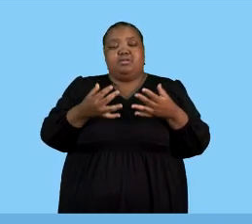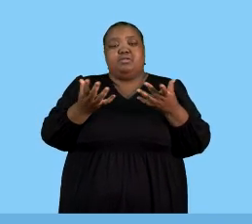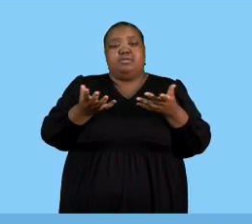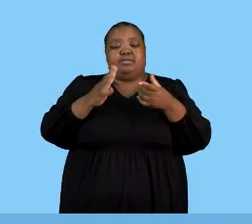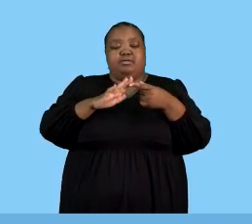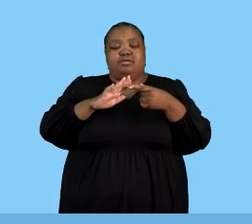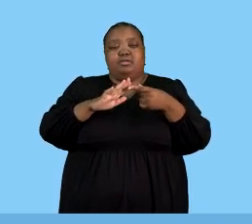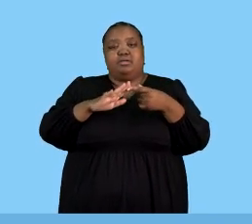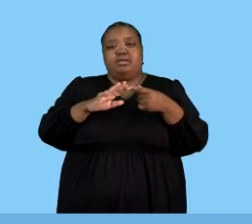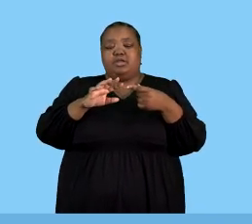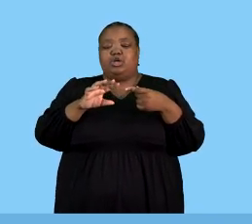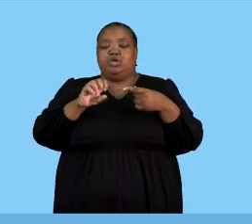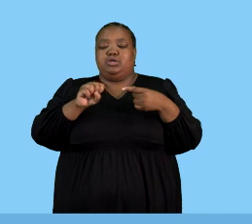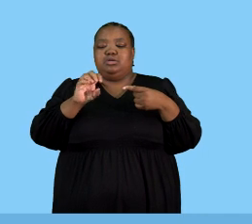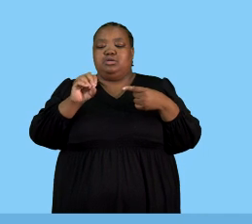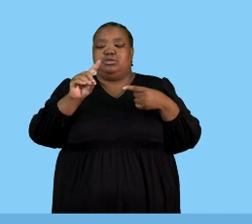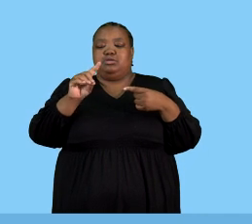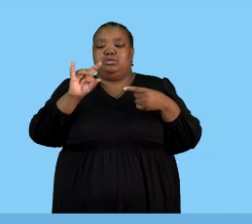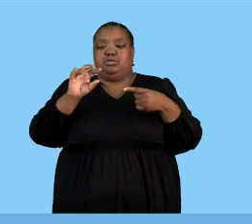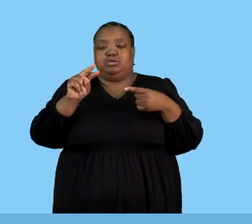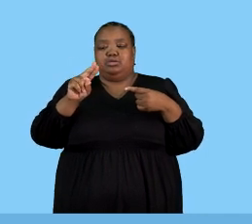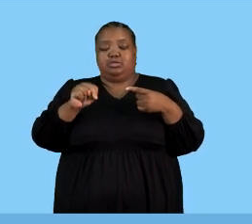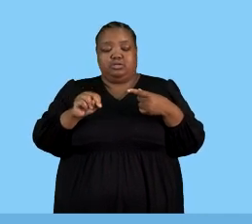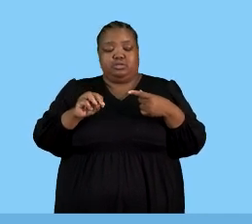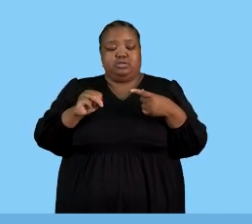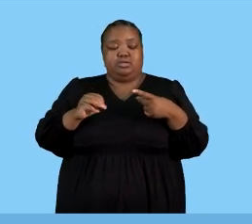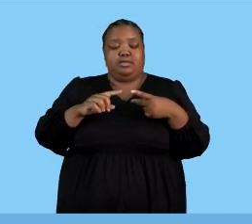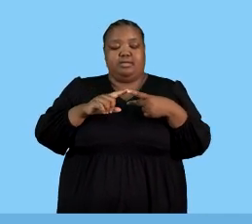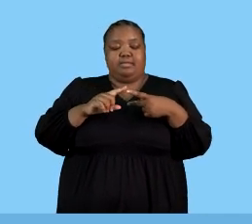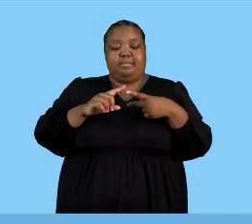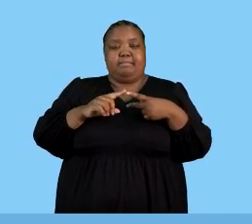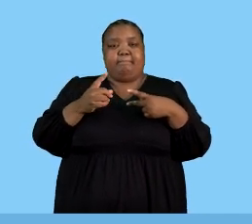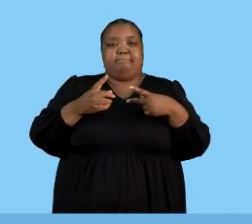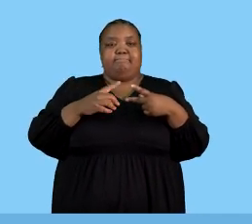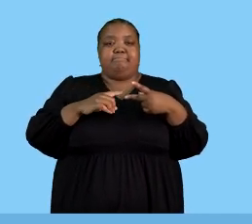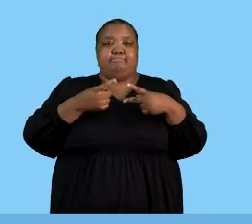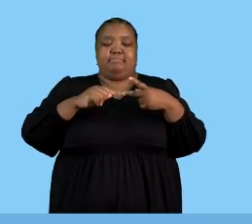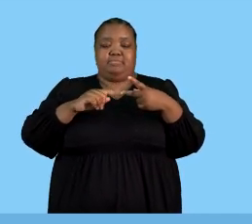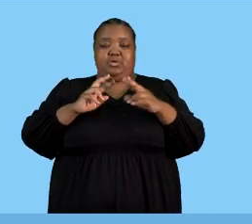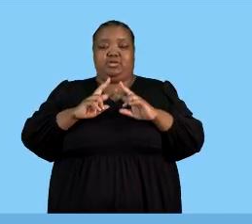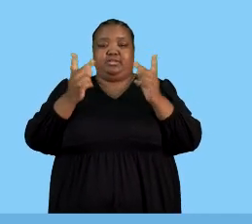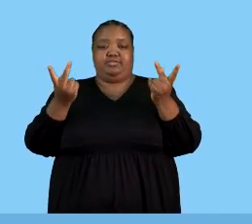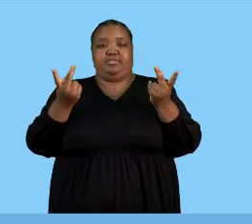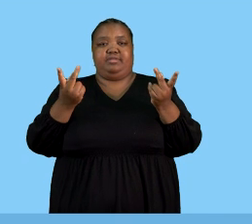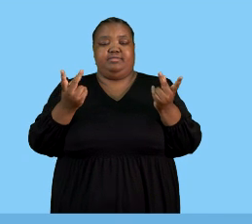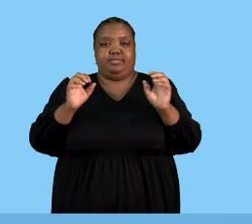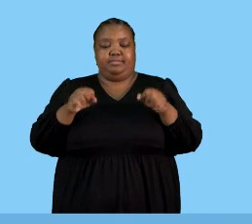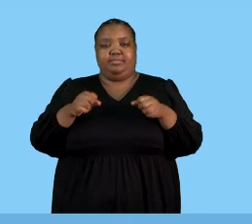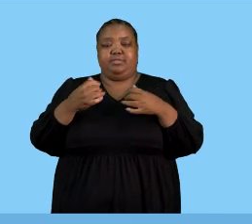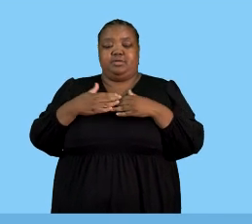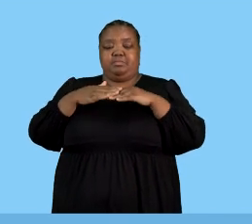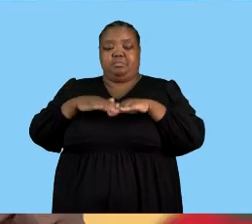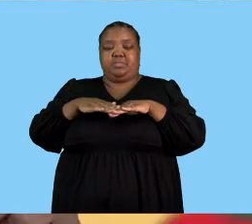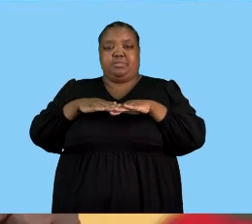seen that sodium is a metal, chlorine is a gas, but when they react together, they form something else. And that something else is